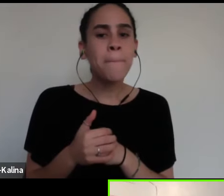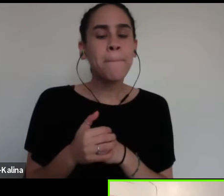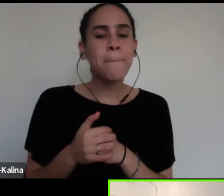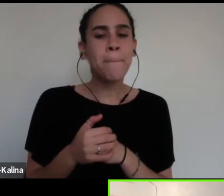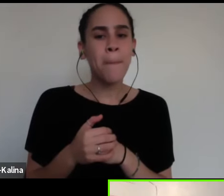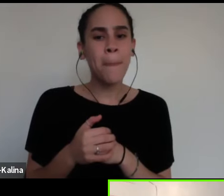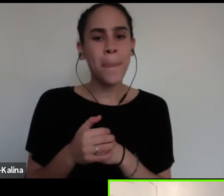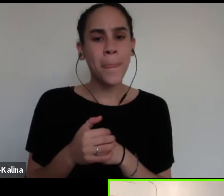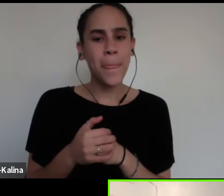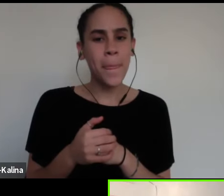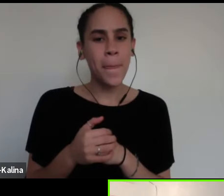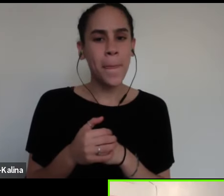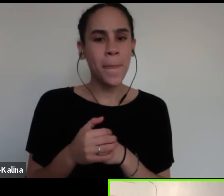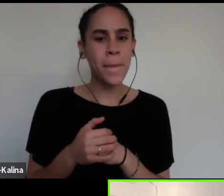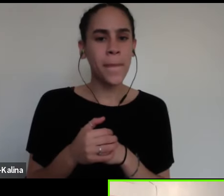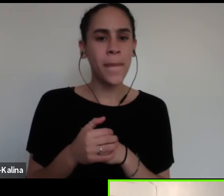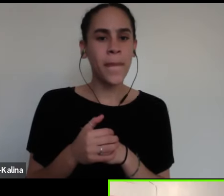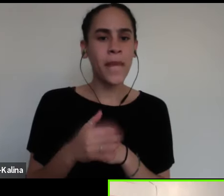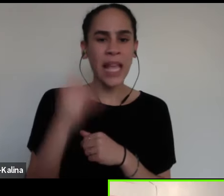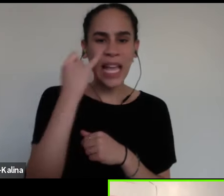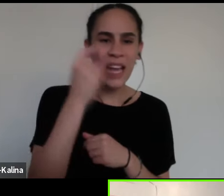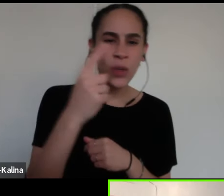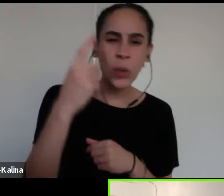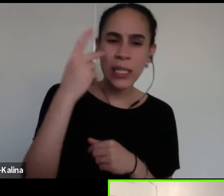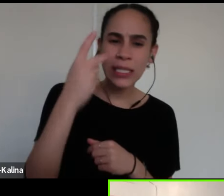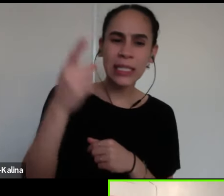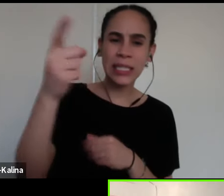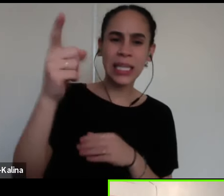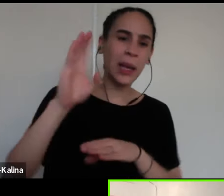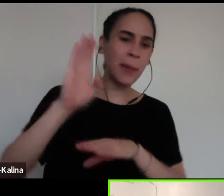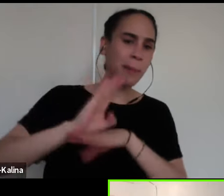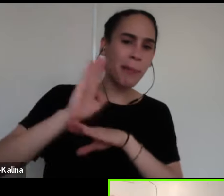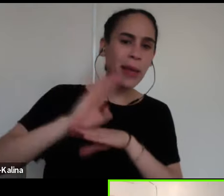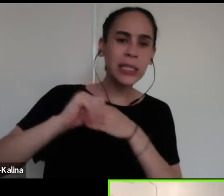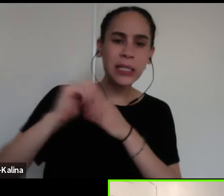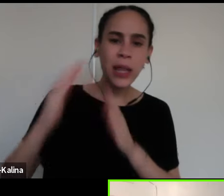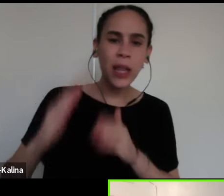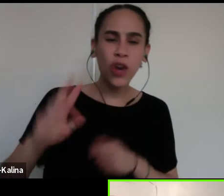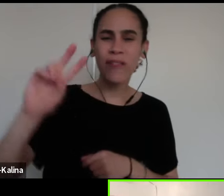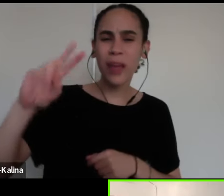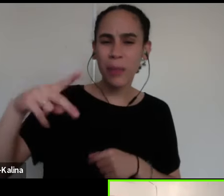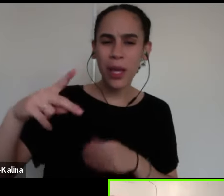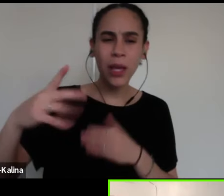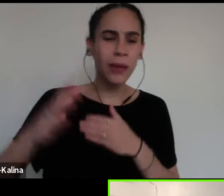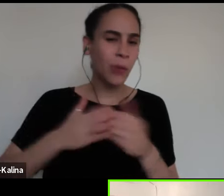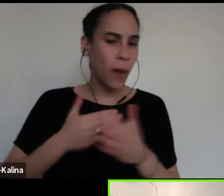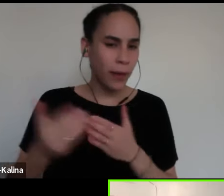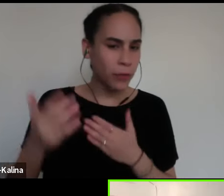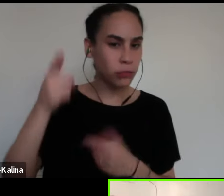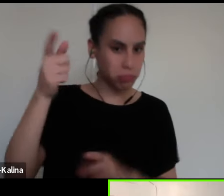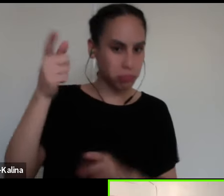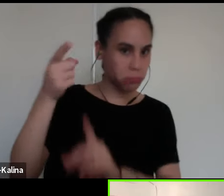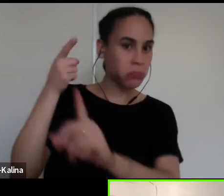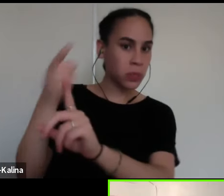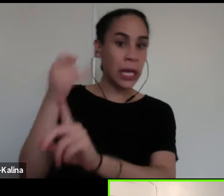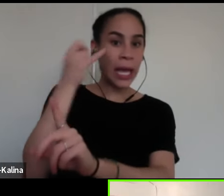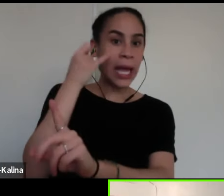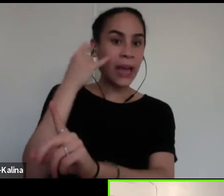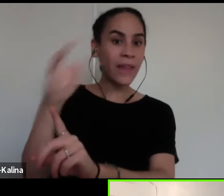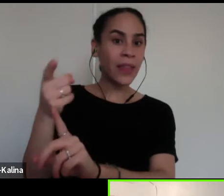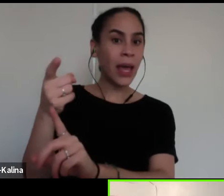a specific leader of yours, like a business unit leader or VP or what have you, was maybe going through a